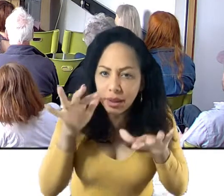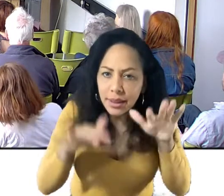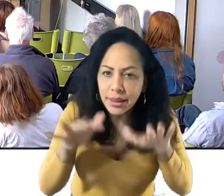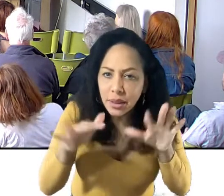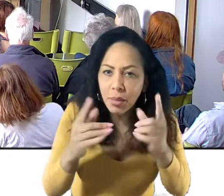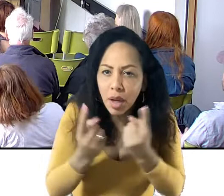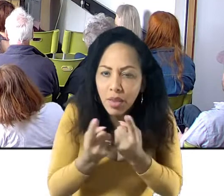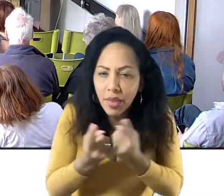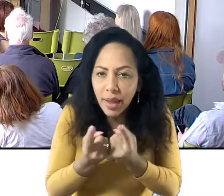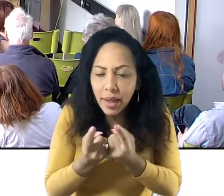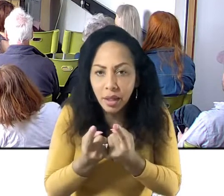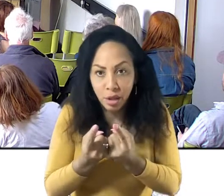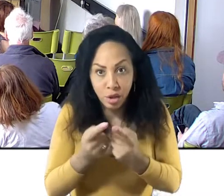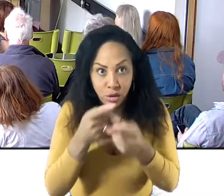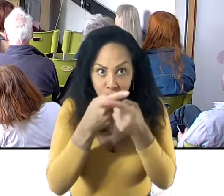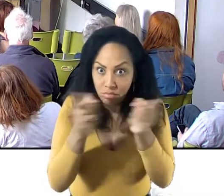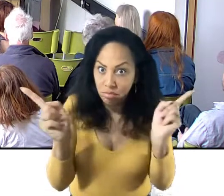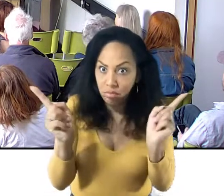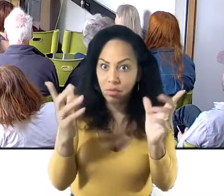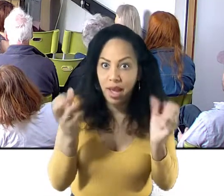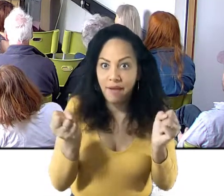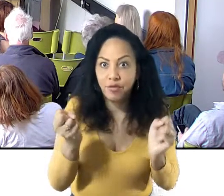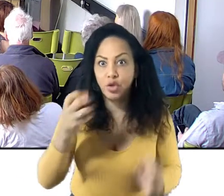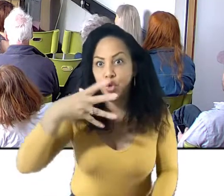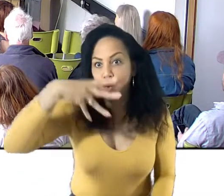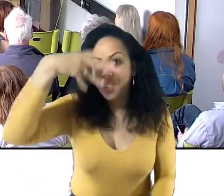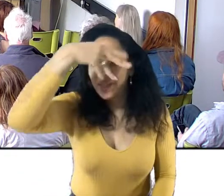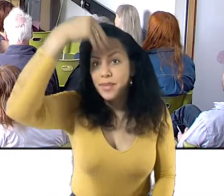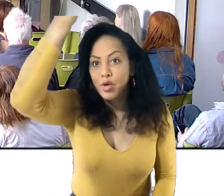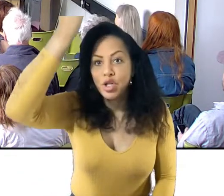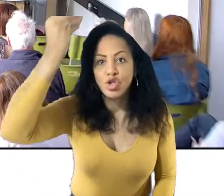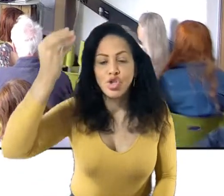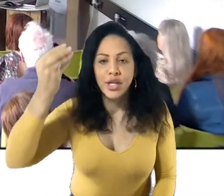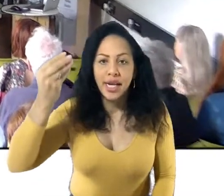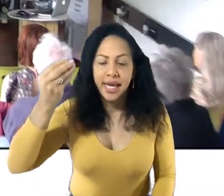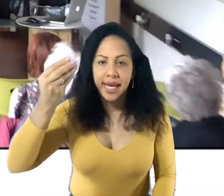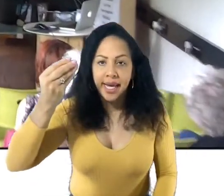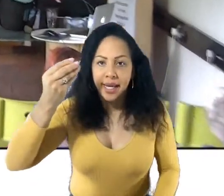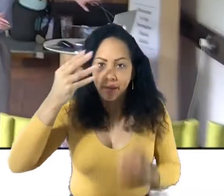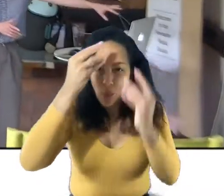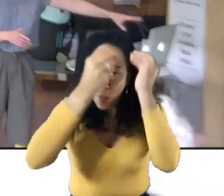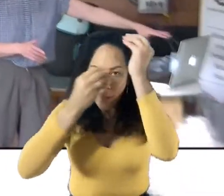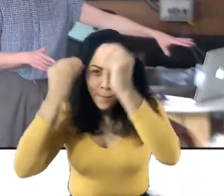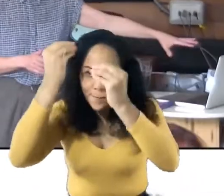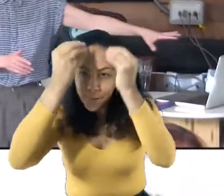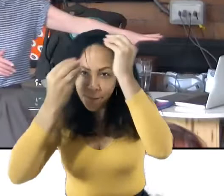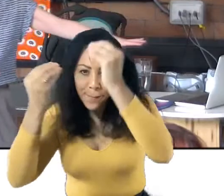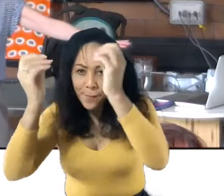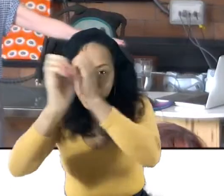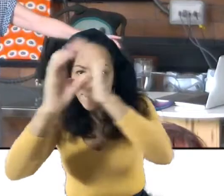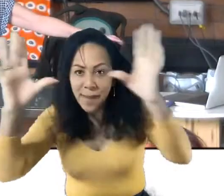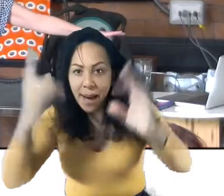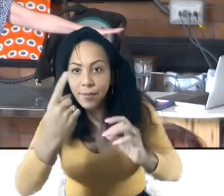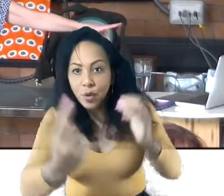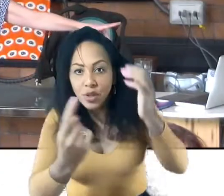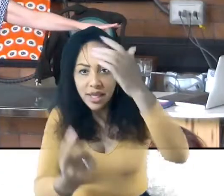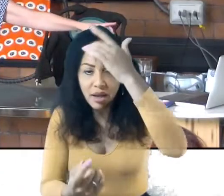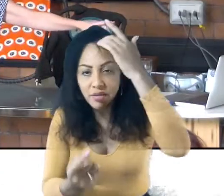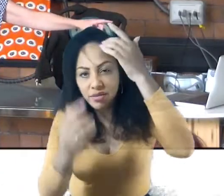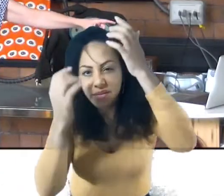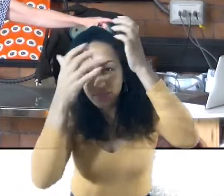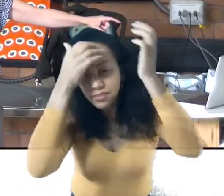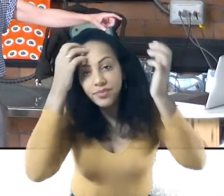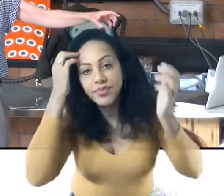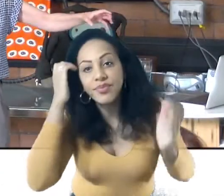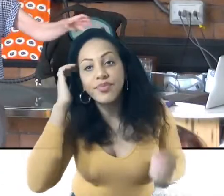you are. And I think, and even if you've been in the same, so there's Carol Eddy on this map. She's an amazing person, Carol and Dave Eddy.